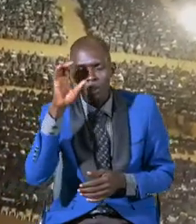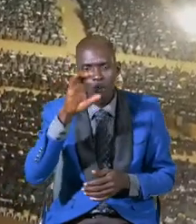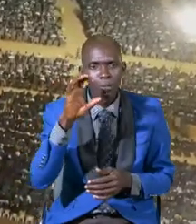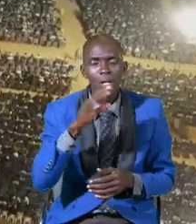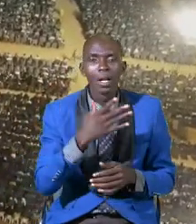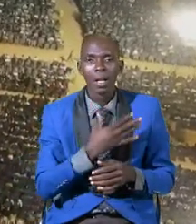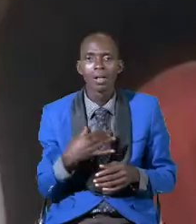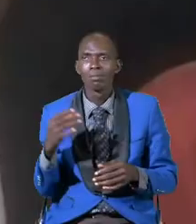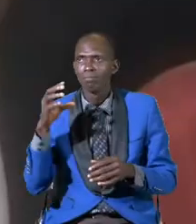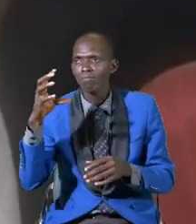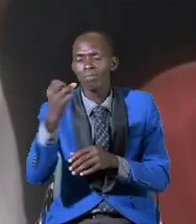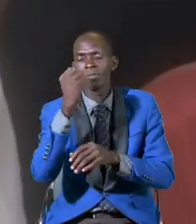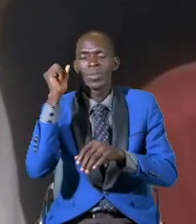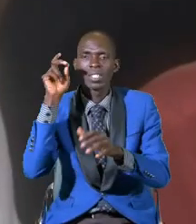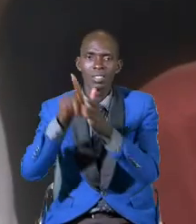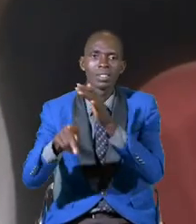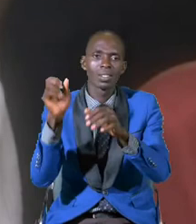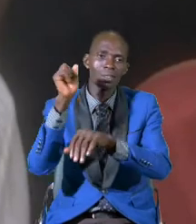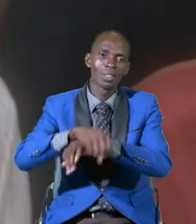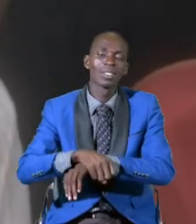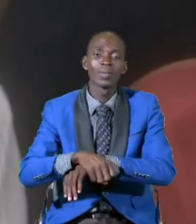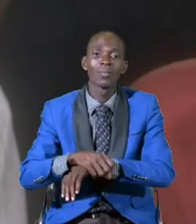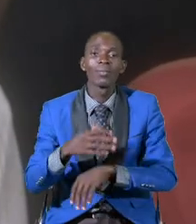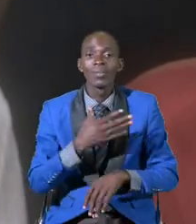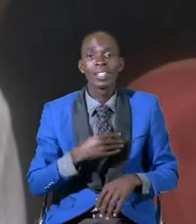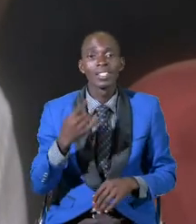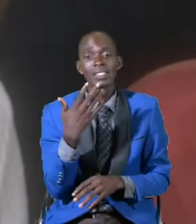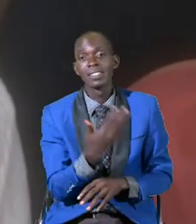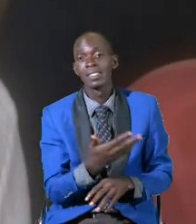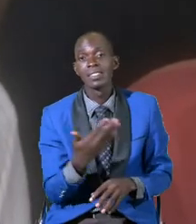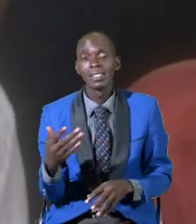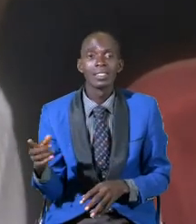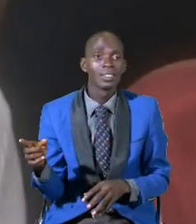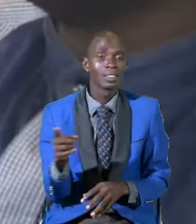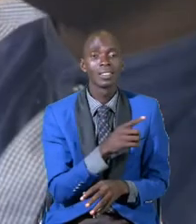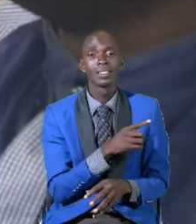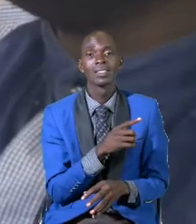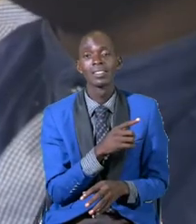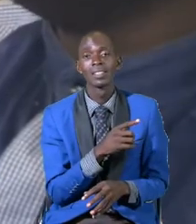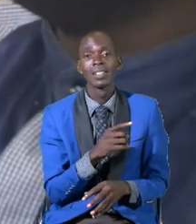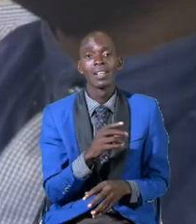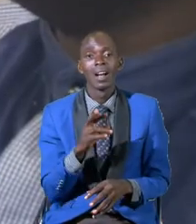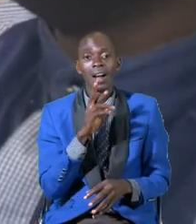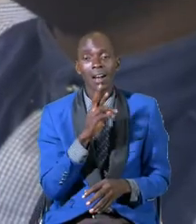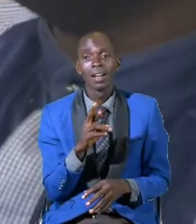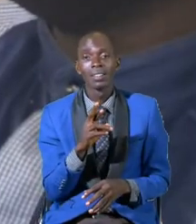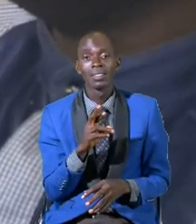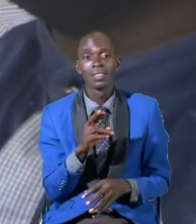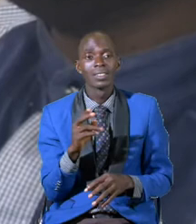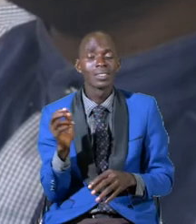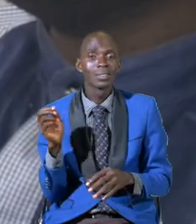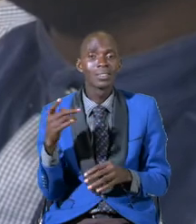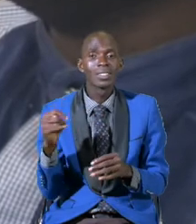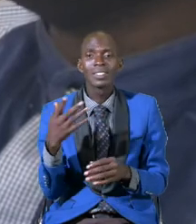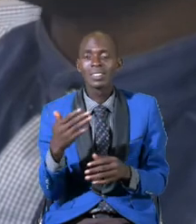conquered mosquitoes. And the things they try to cover, they are as small, as